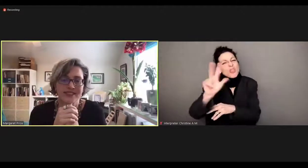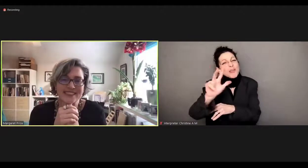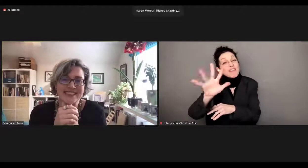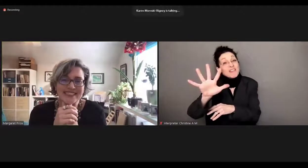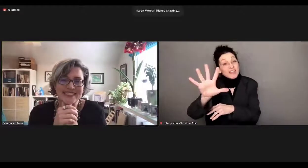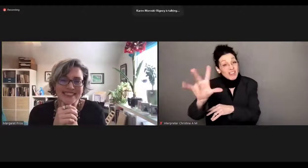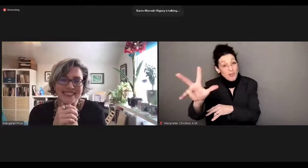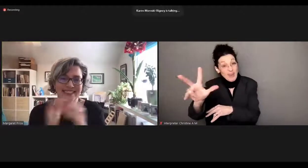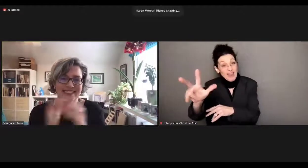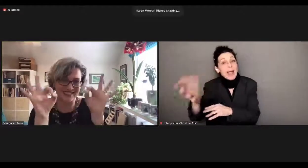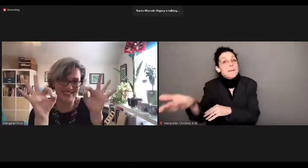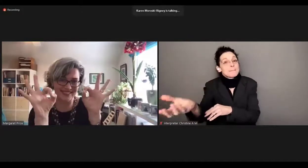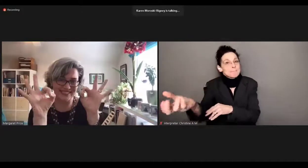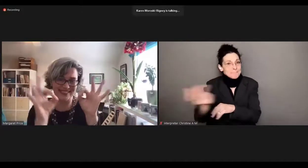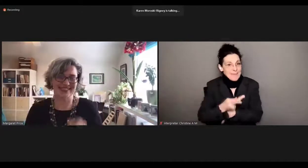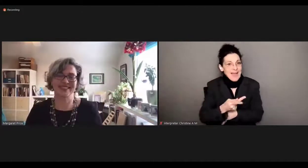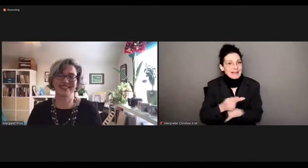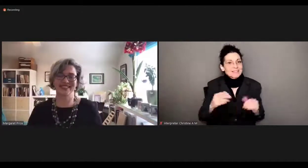breakout. Yeah.